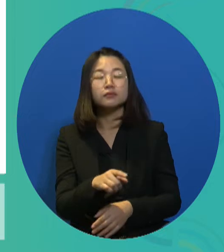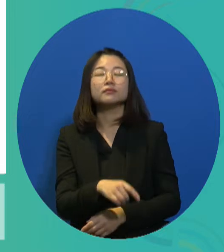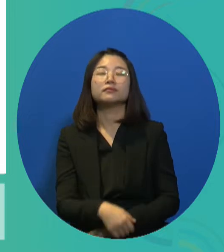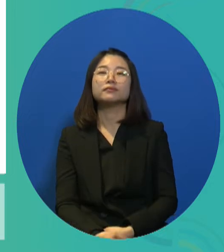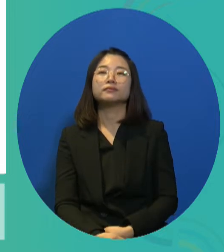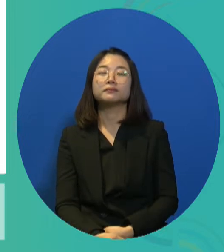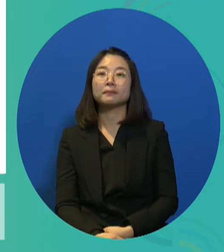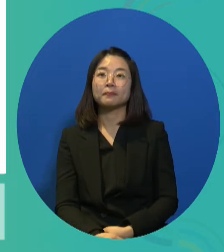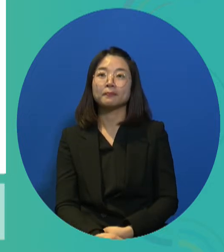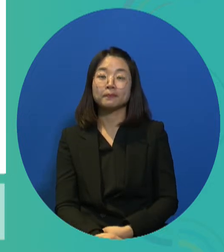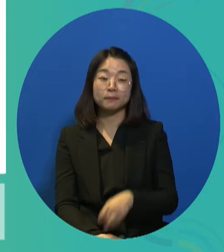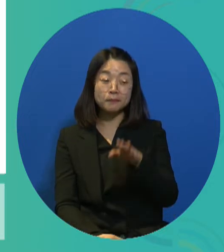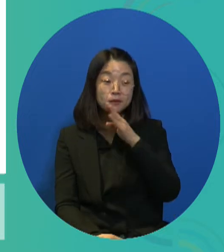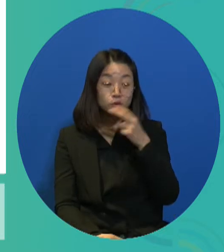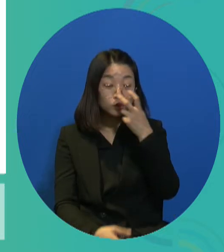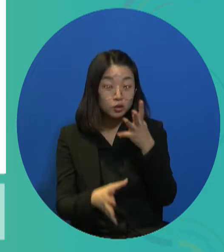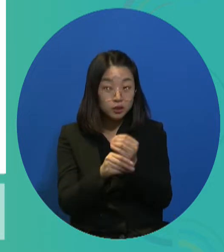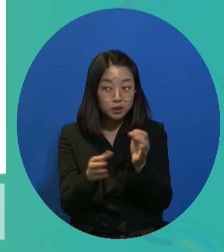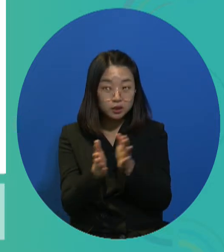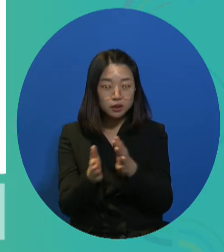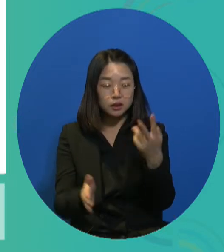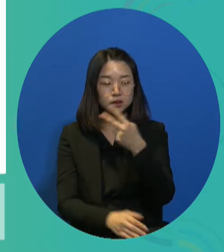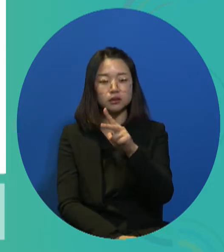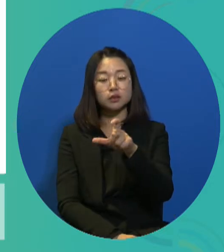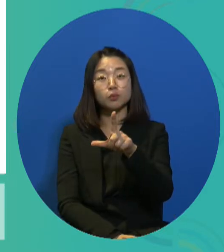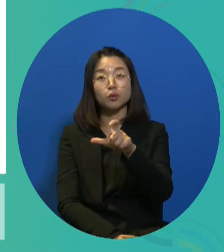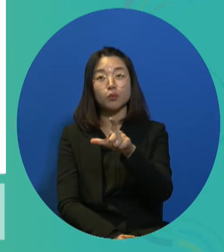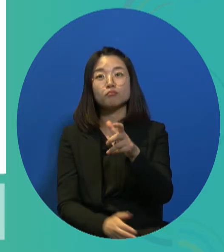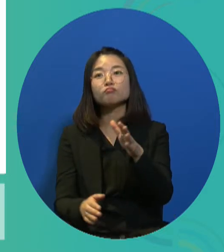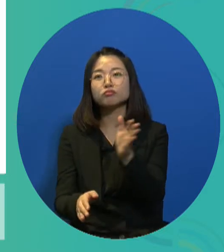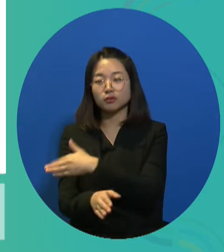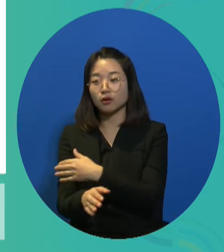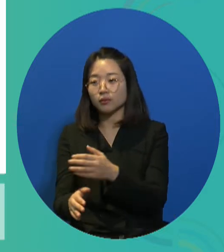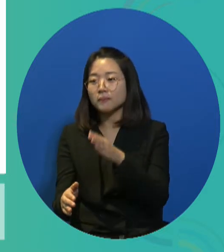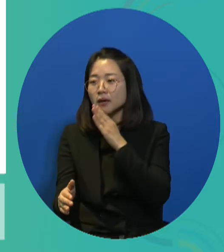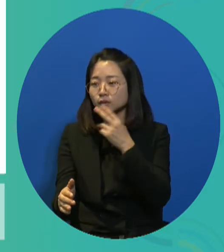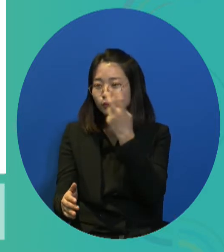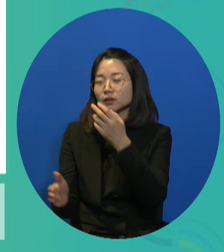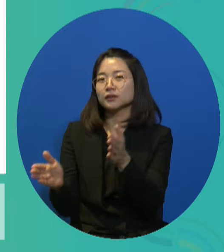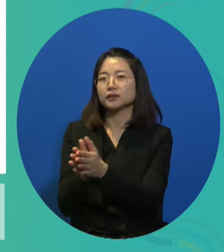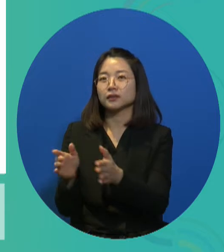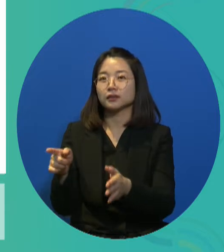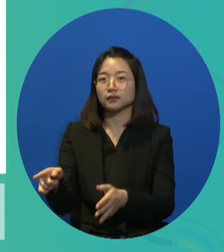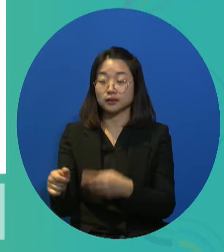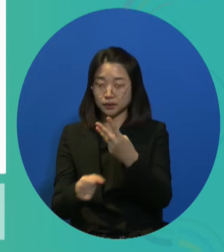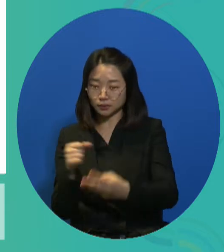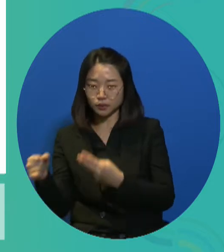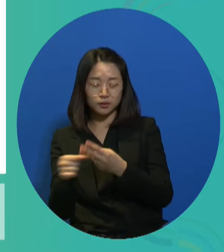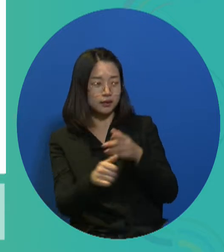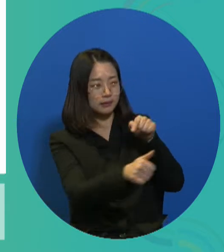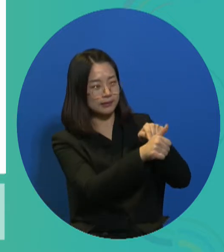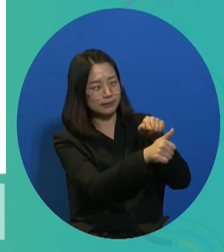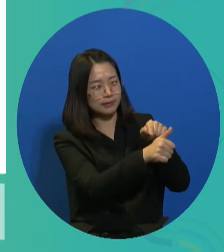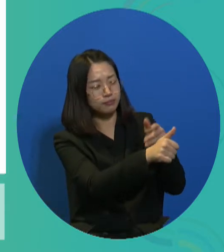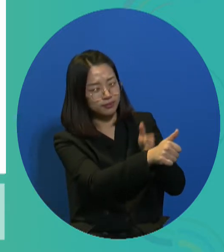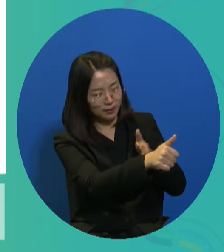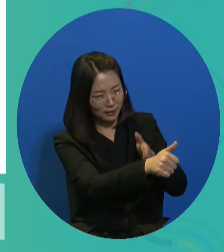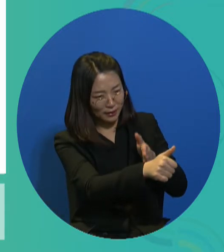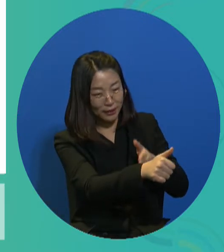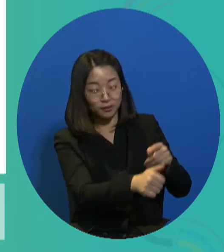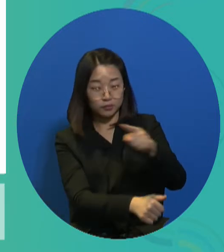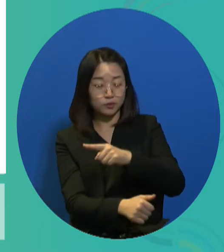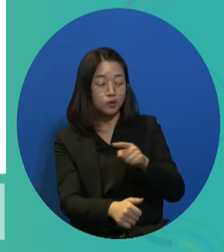before. Everything had to be top secret because they were worried about a diplomatic